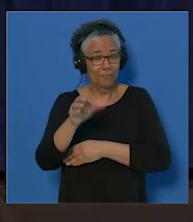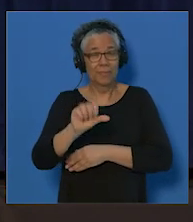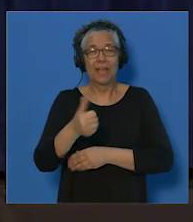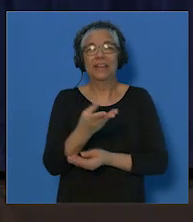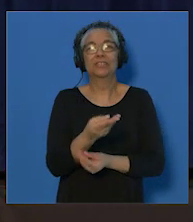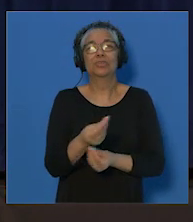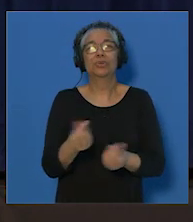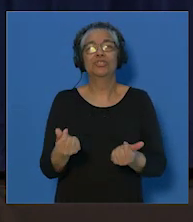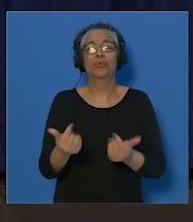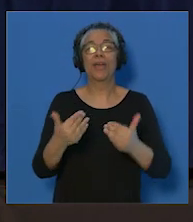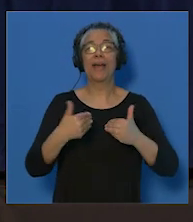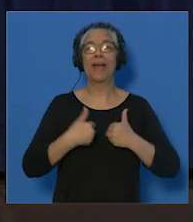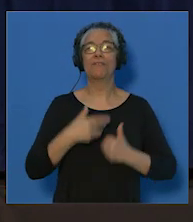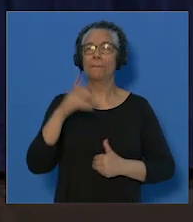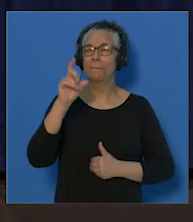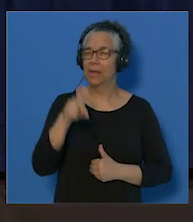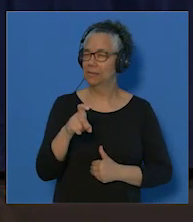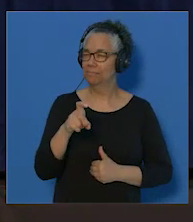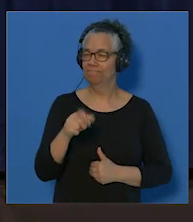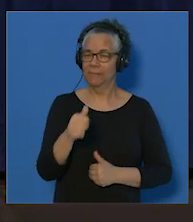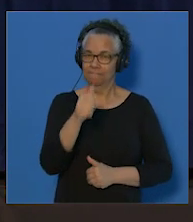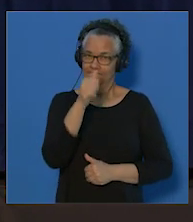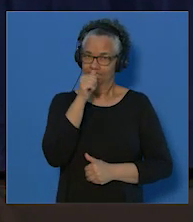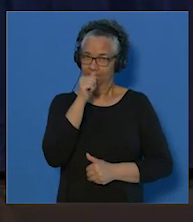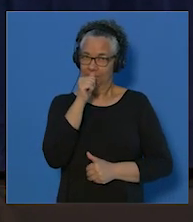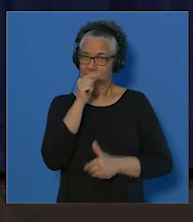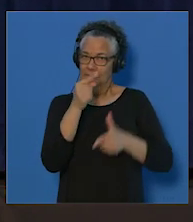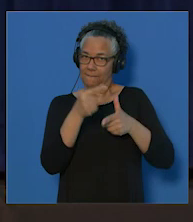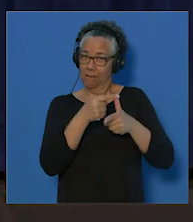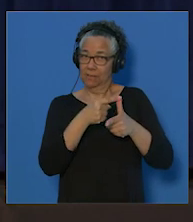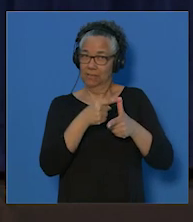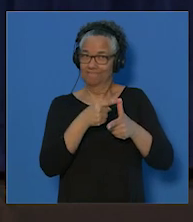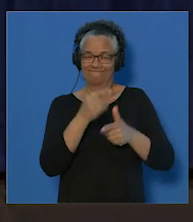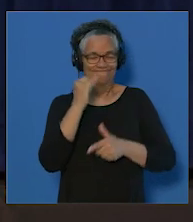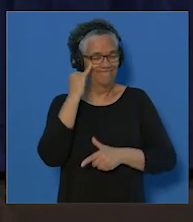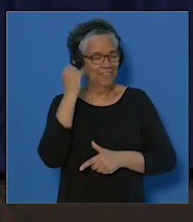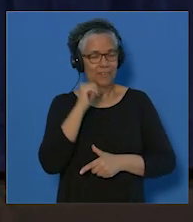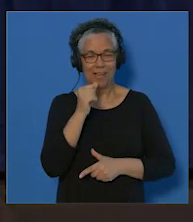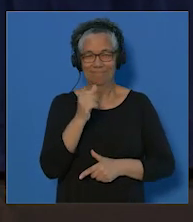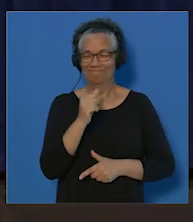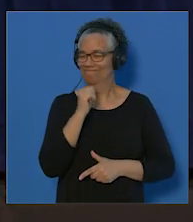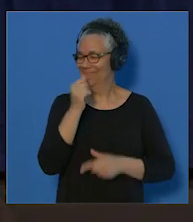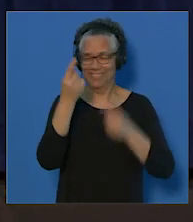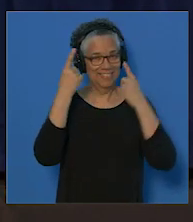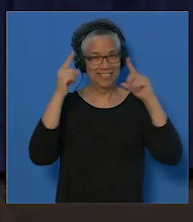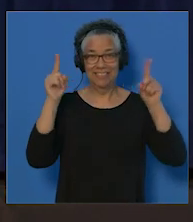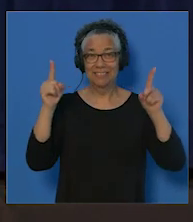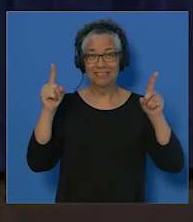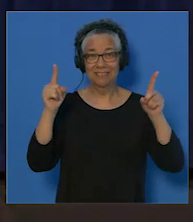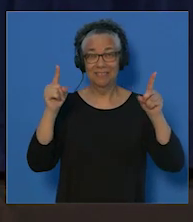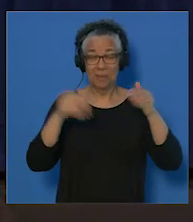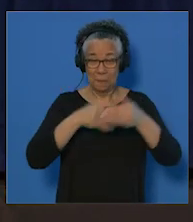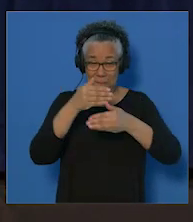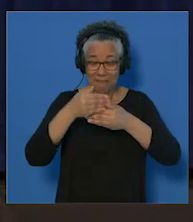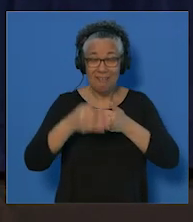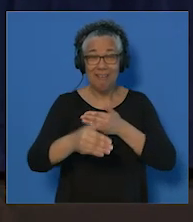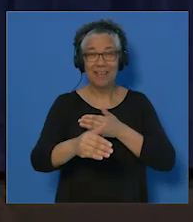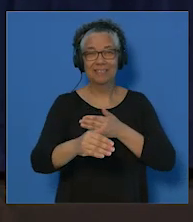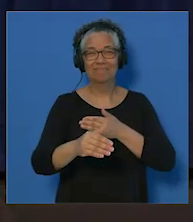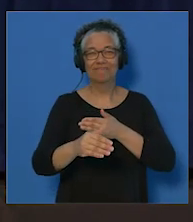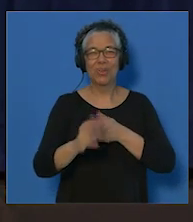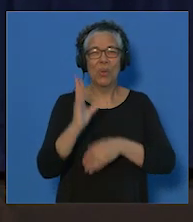must have has to put privacy first. If not, it will not be successful. Beyond that, we are looking for solutions